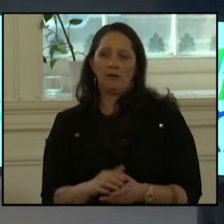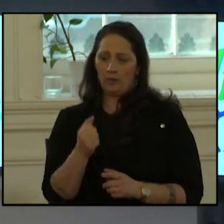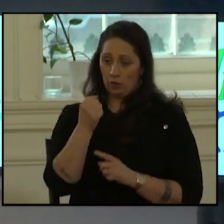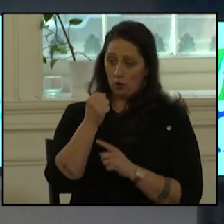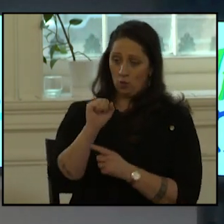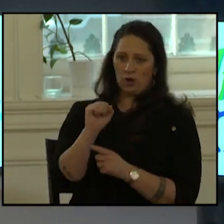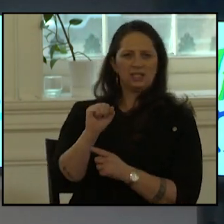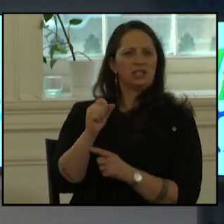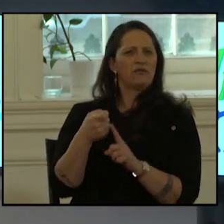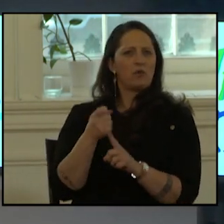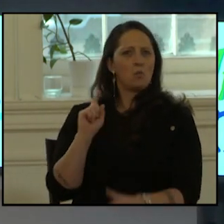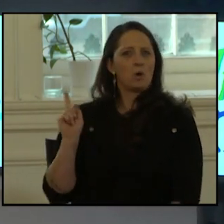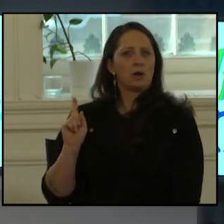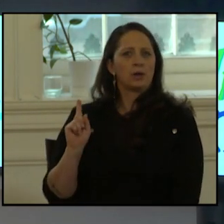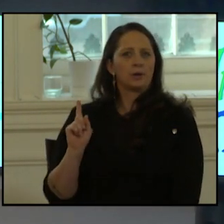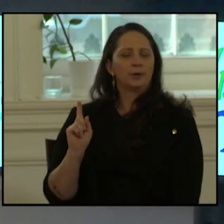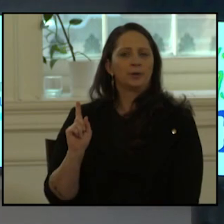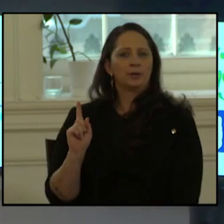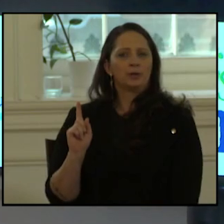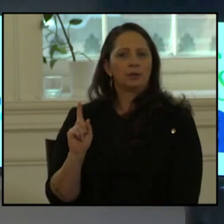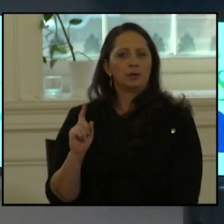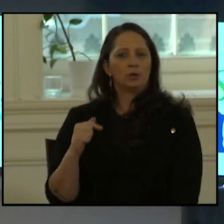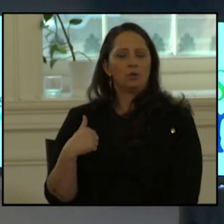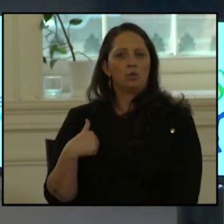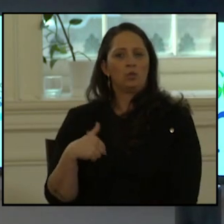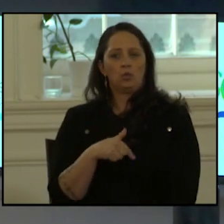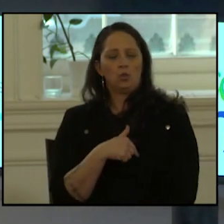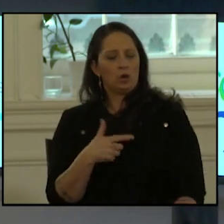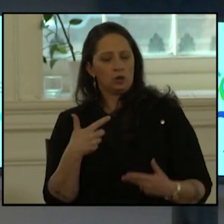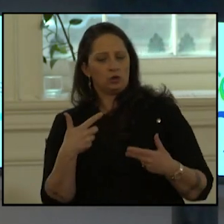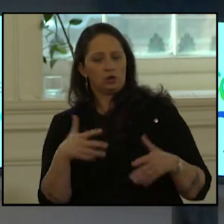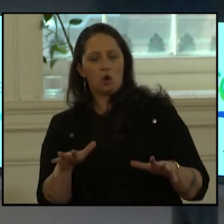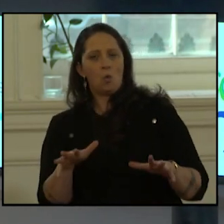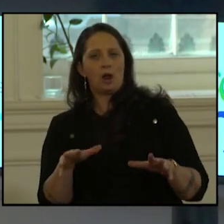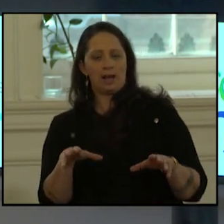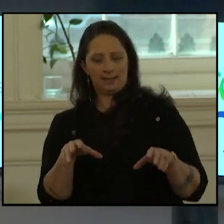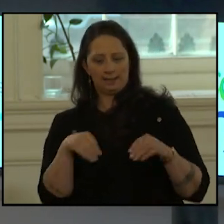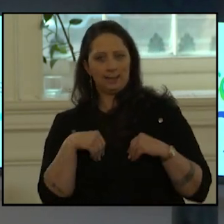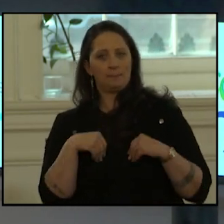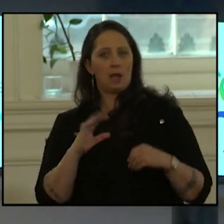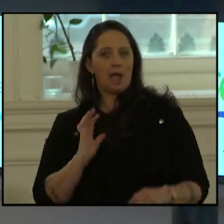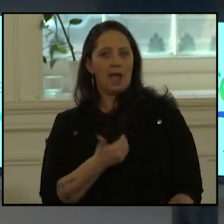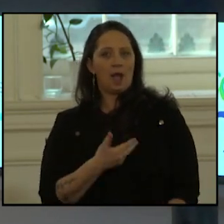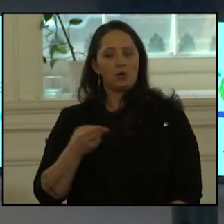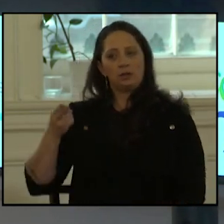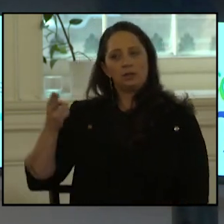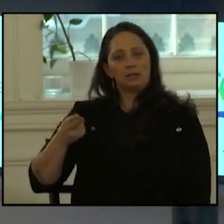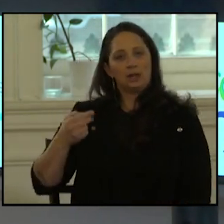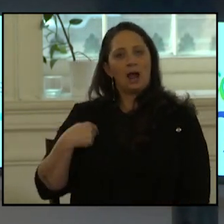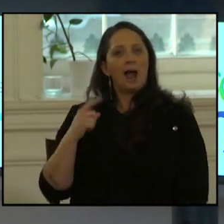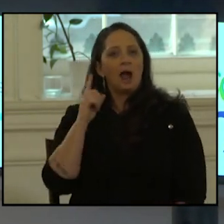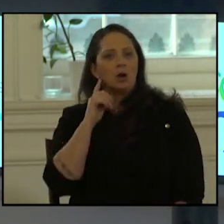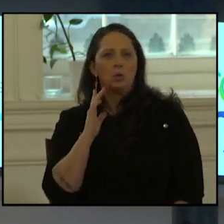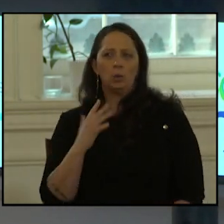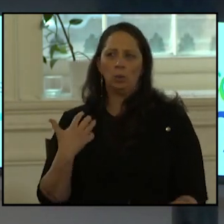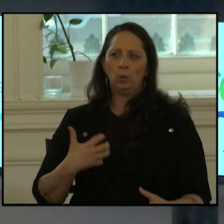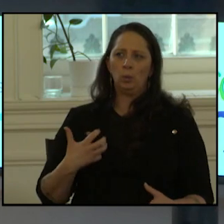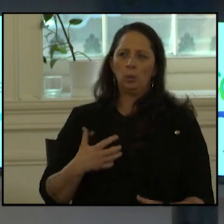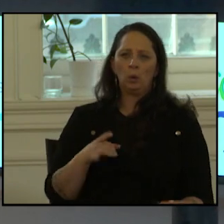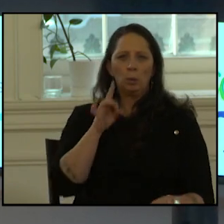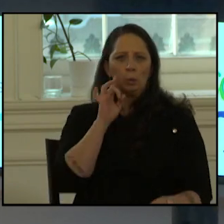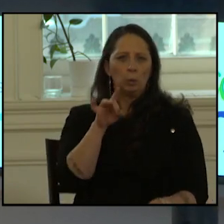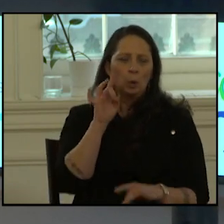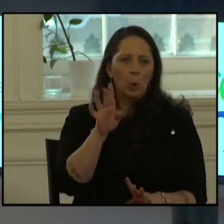resistance comes from we not wanting to embrace this history because I hear it's so dark, it's